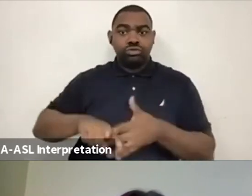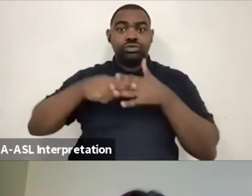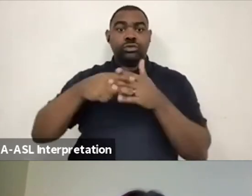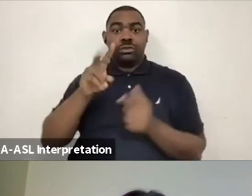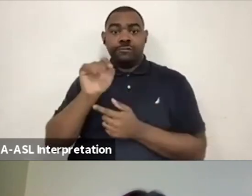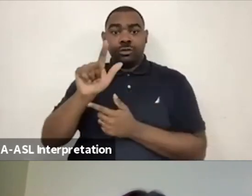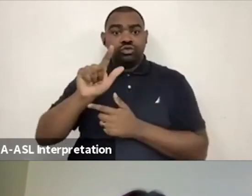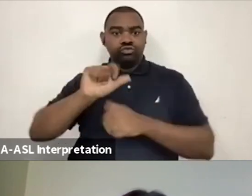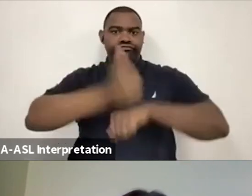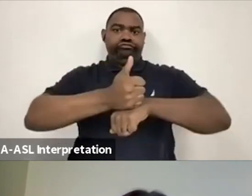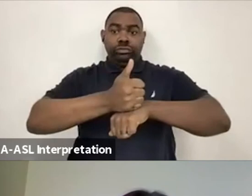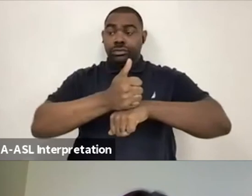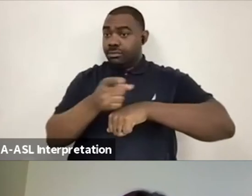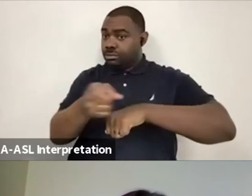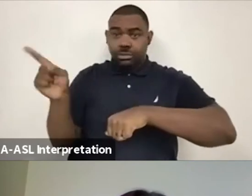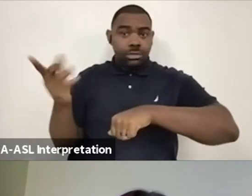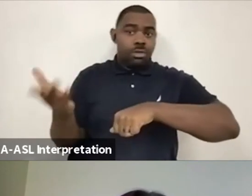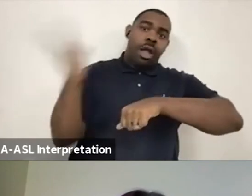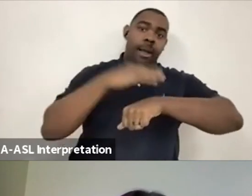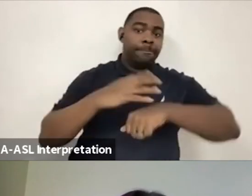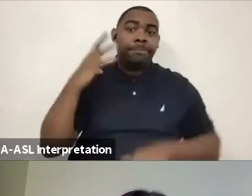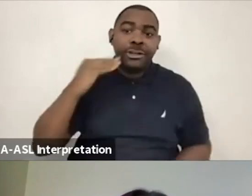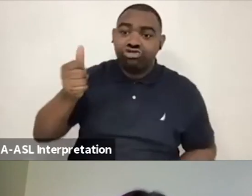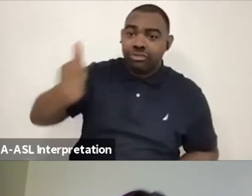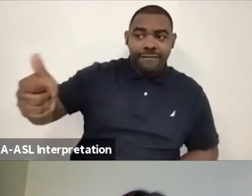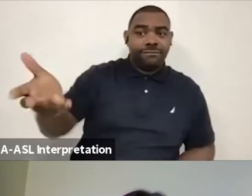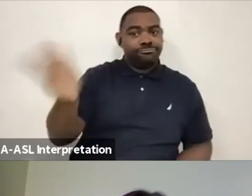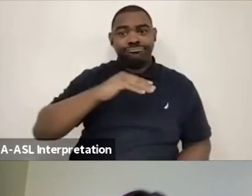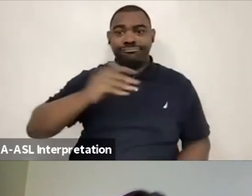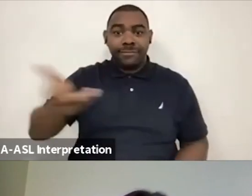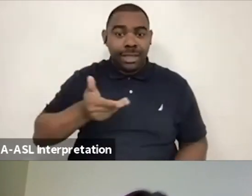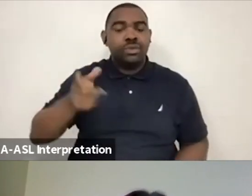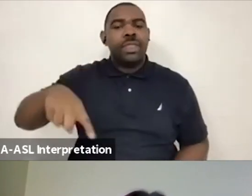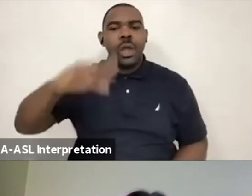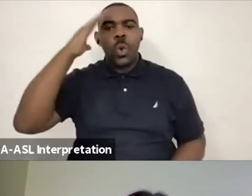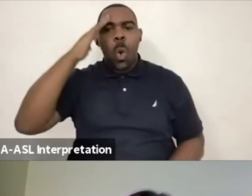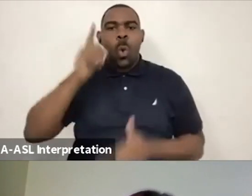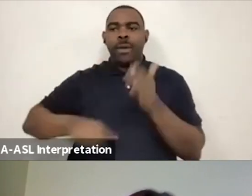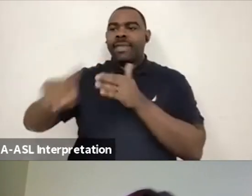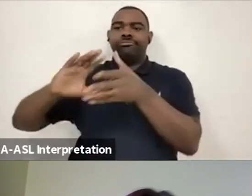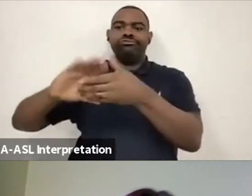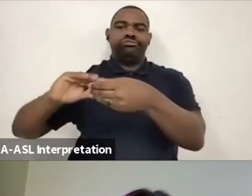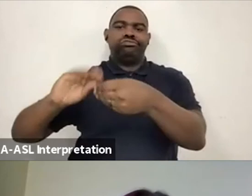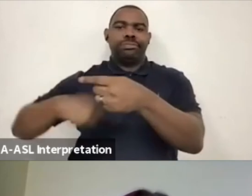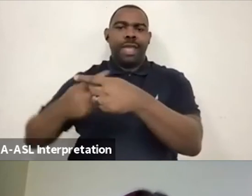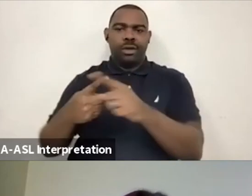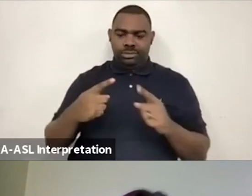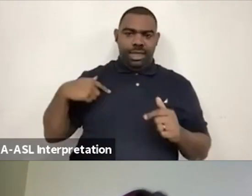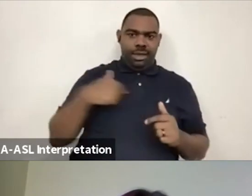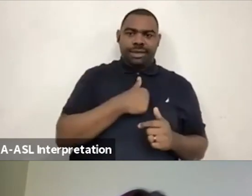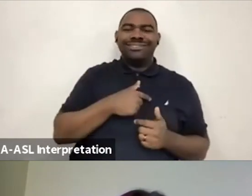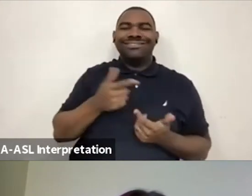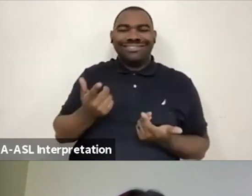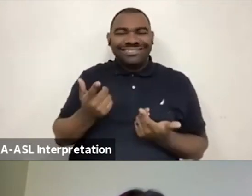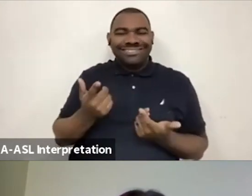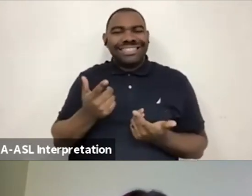platform to come and experience it, so they know what they're talking about, because of course, then we can, reach further than